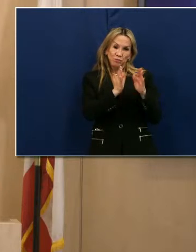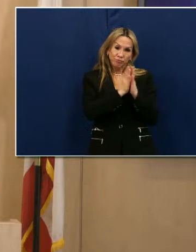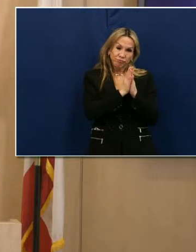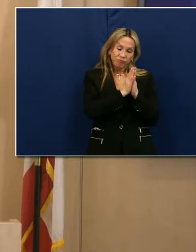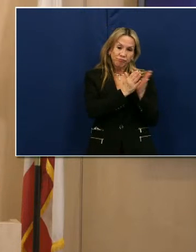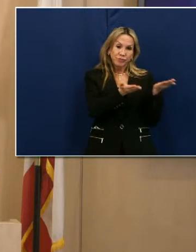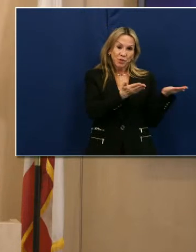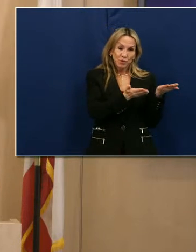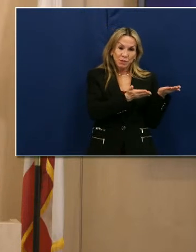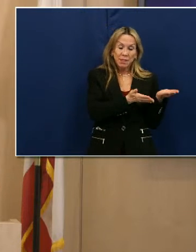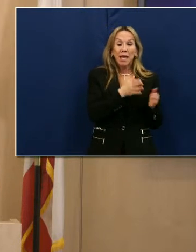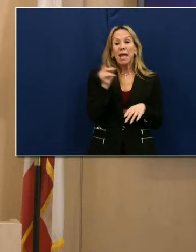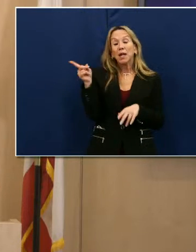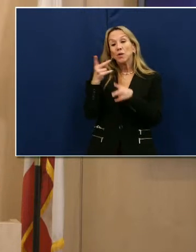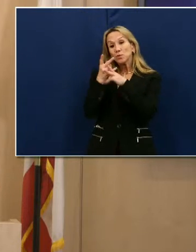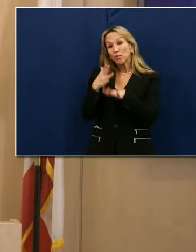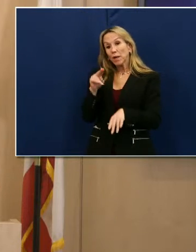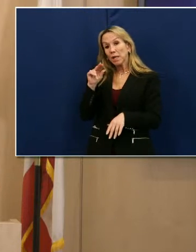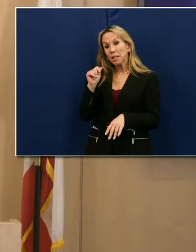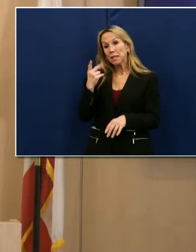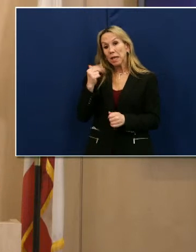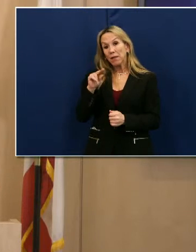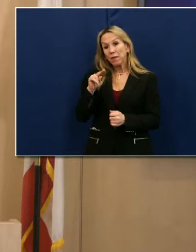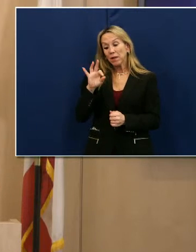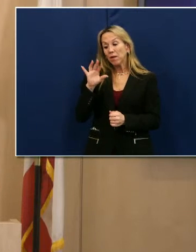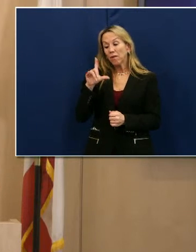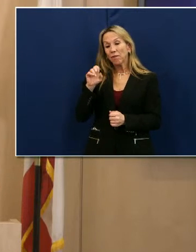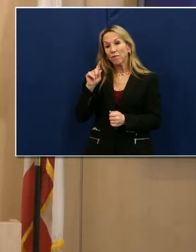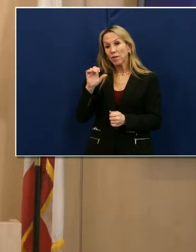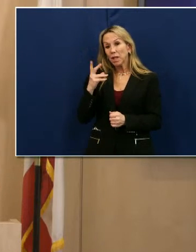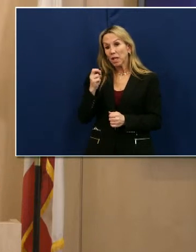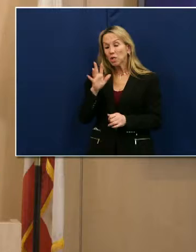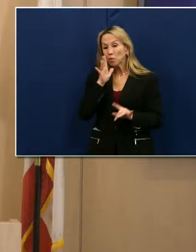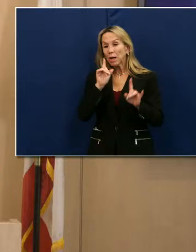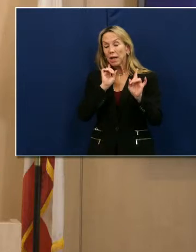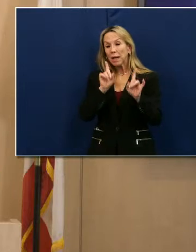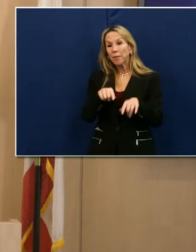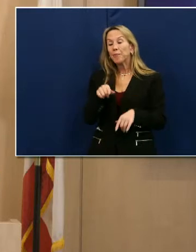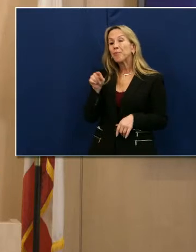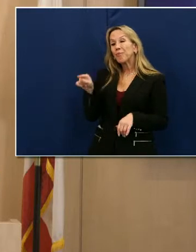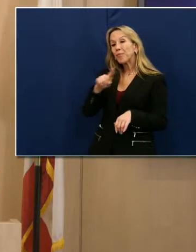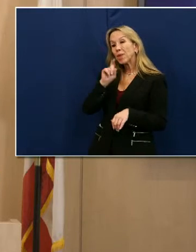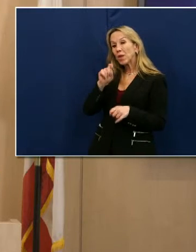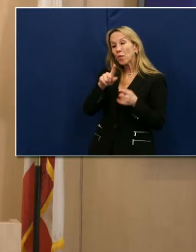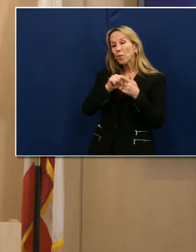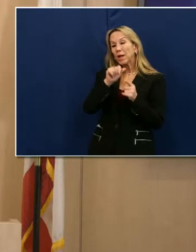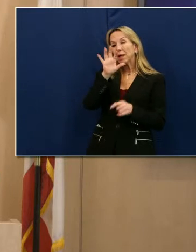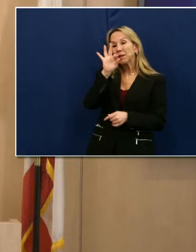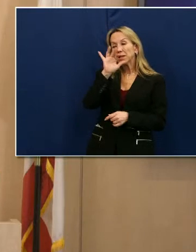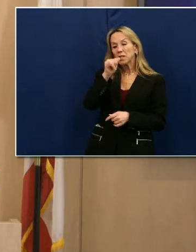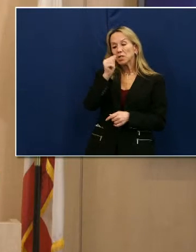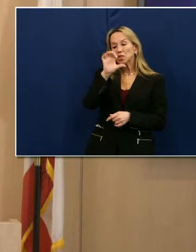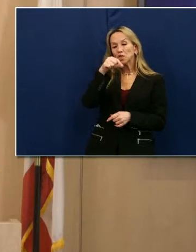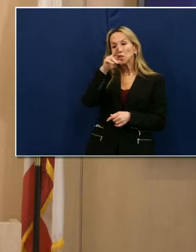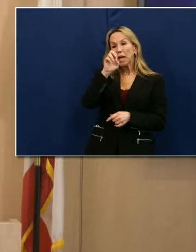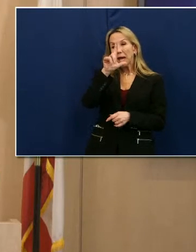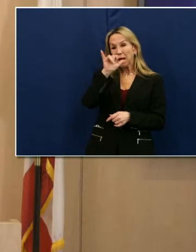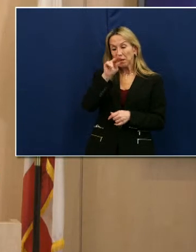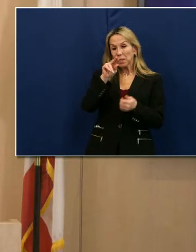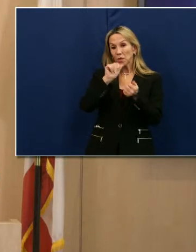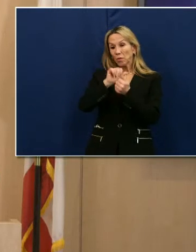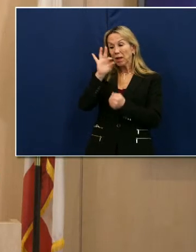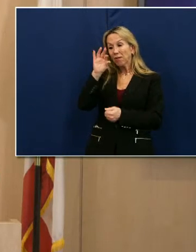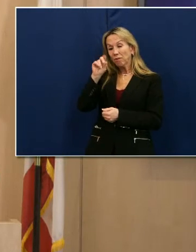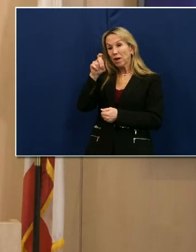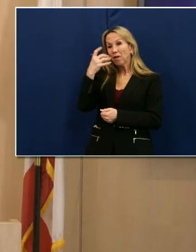and Supervisor Nathan Fletcher is going to respond to that. This question is from Jacqueline Sarkissian with Fox 5. She wants to know what the